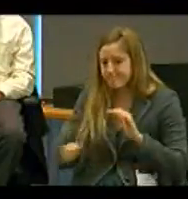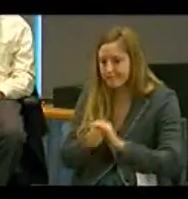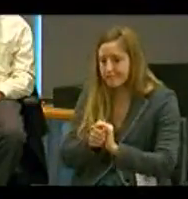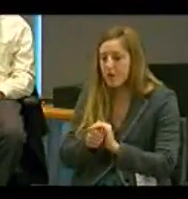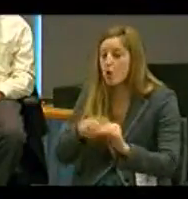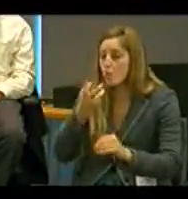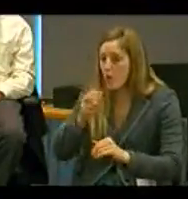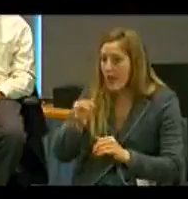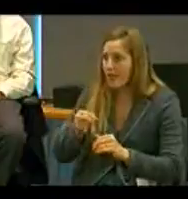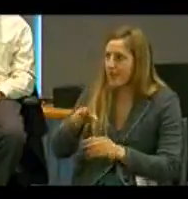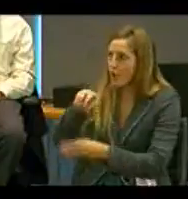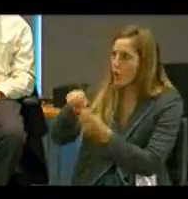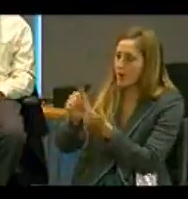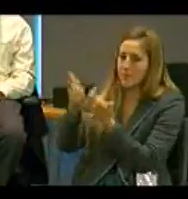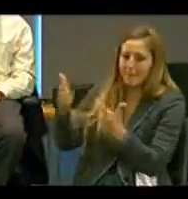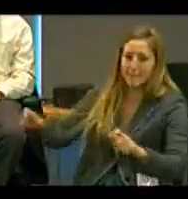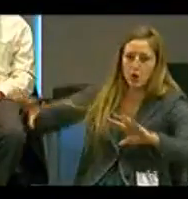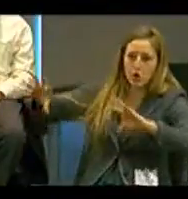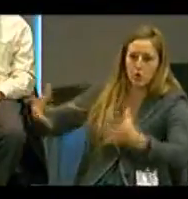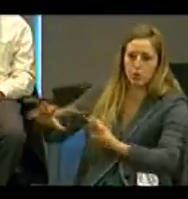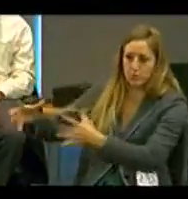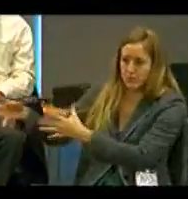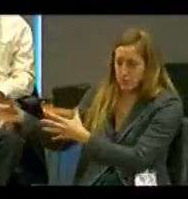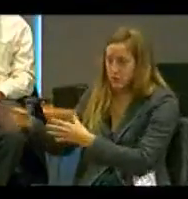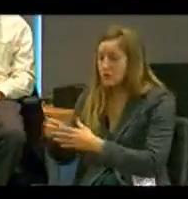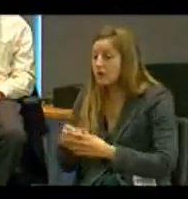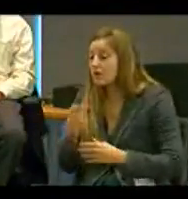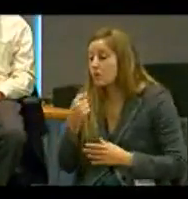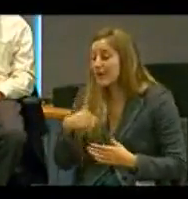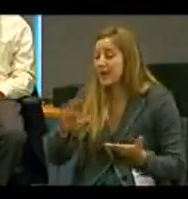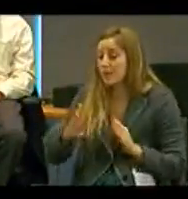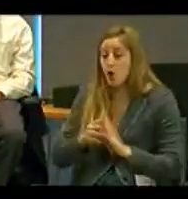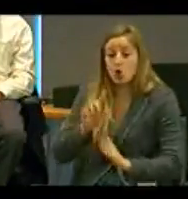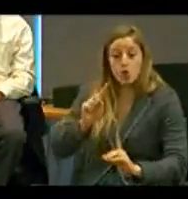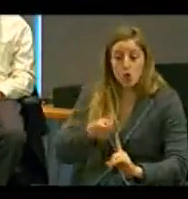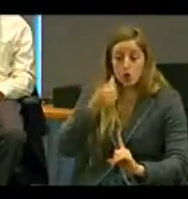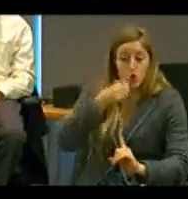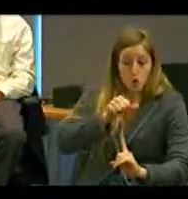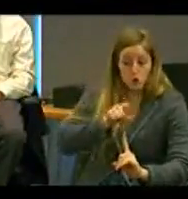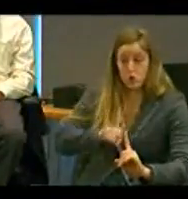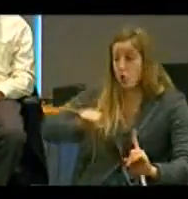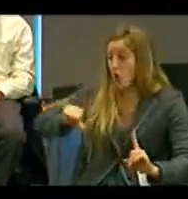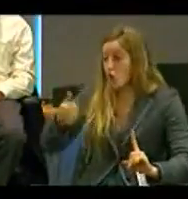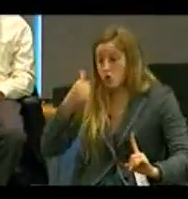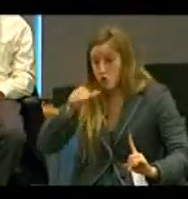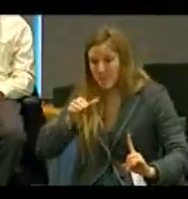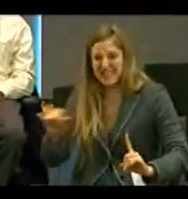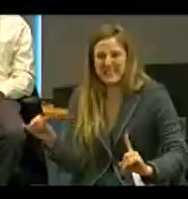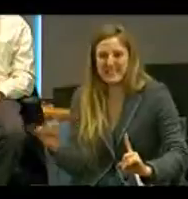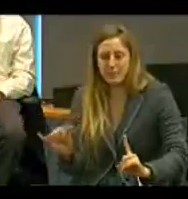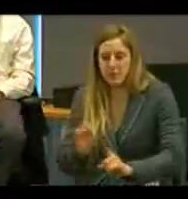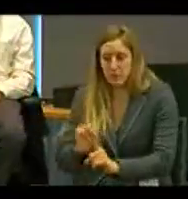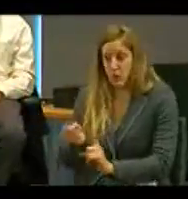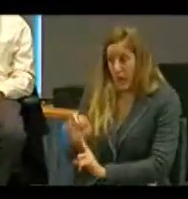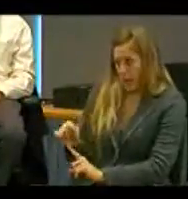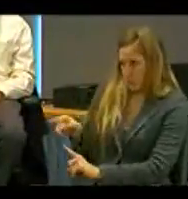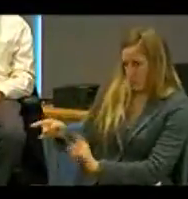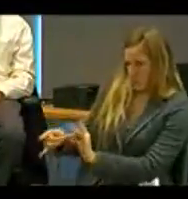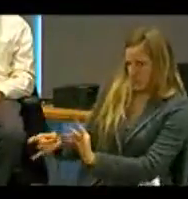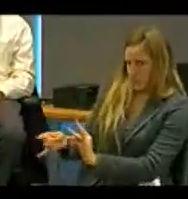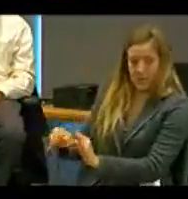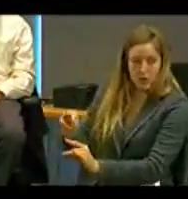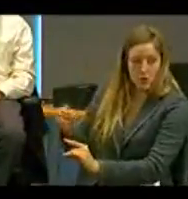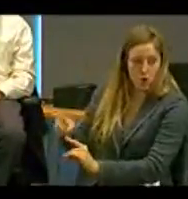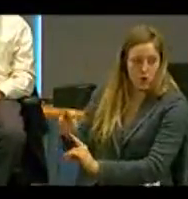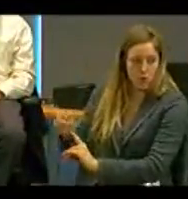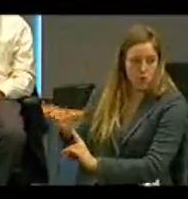bodies. What we did is compare just girls to other girls who are similarly situated, to your point. And we found